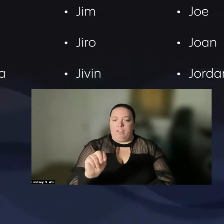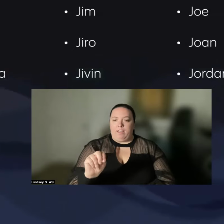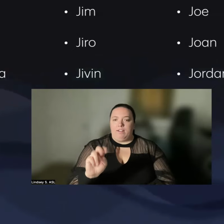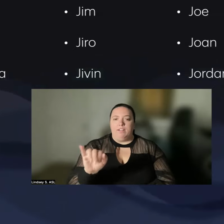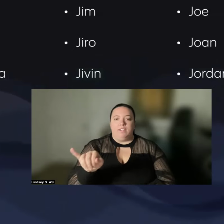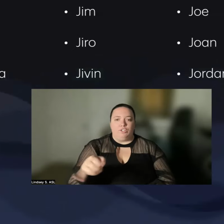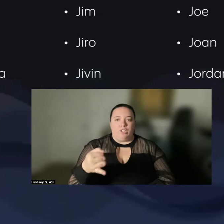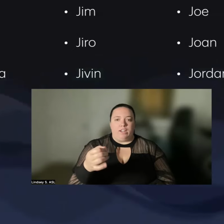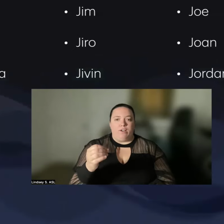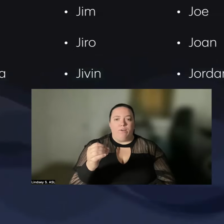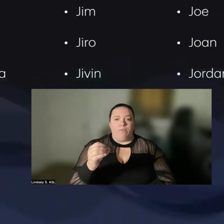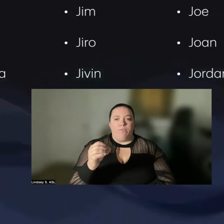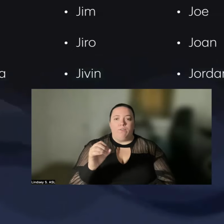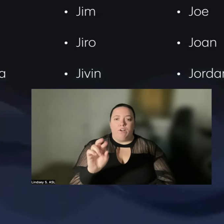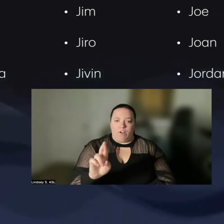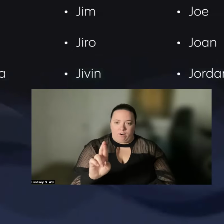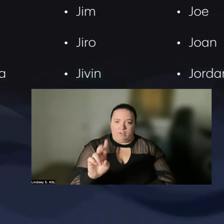JOAN,